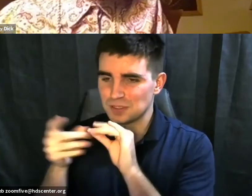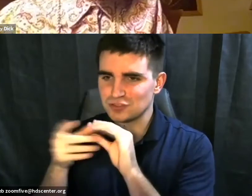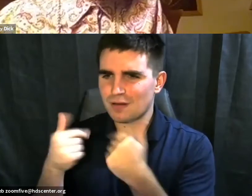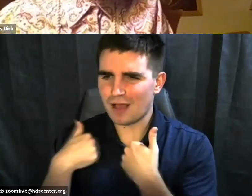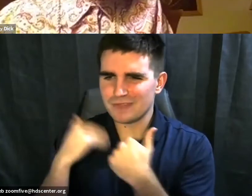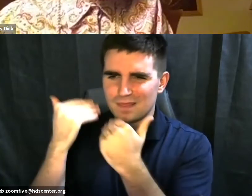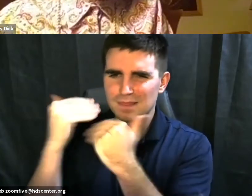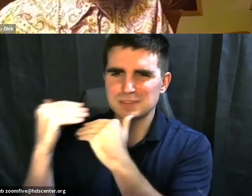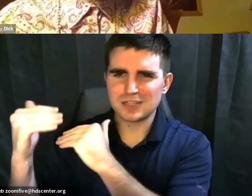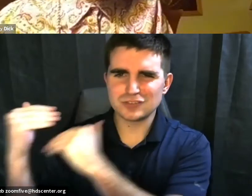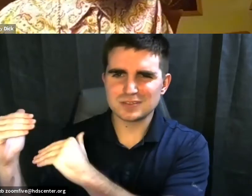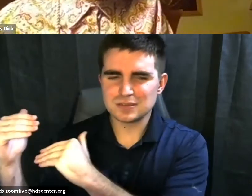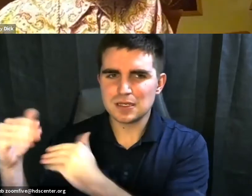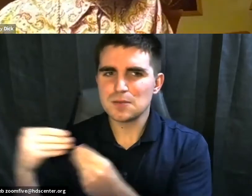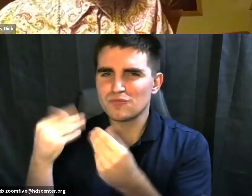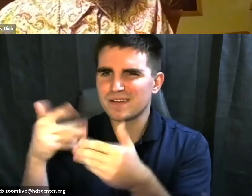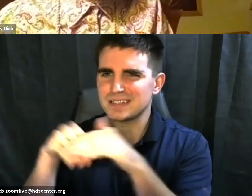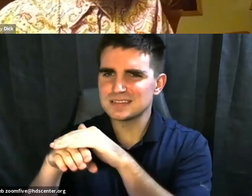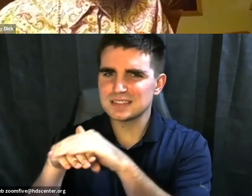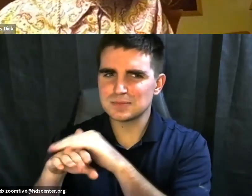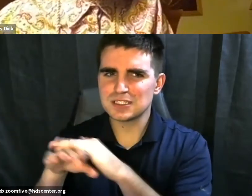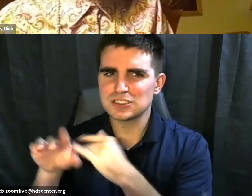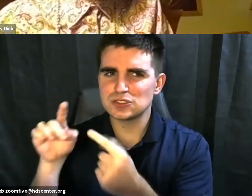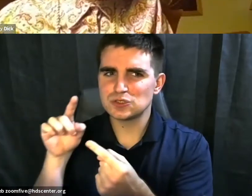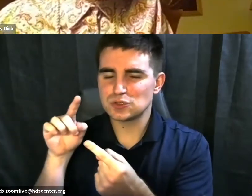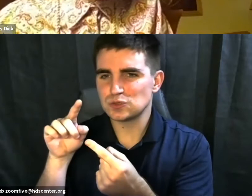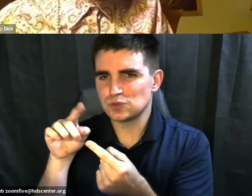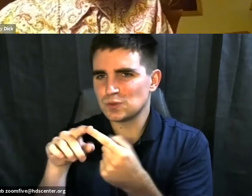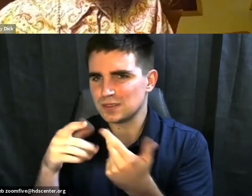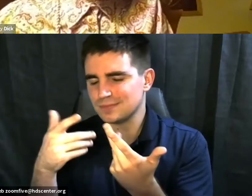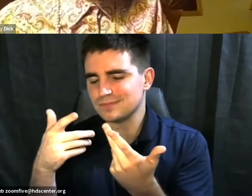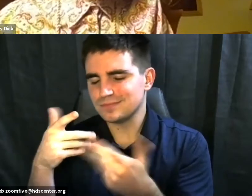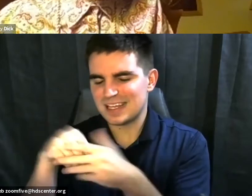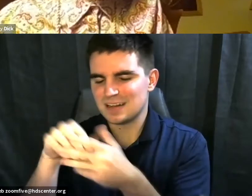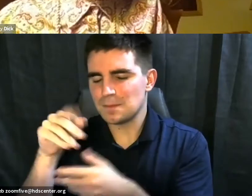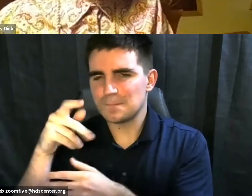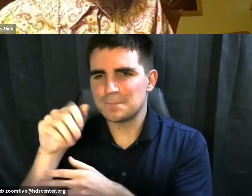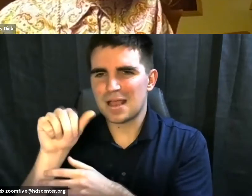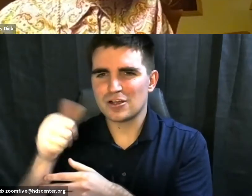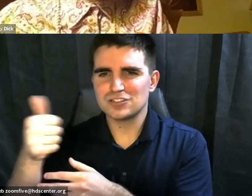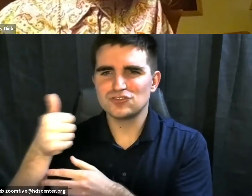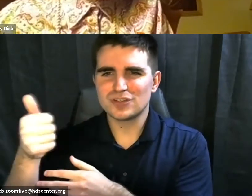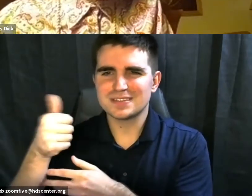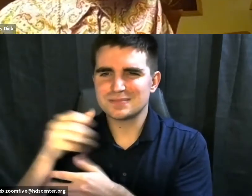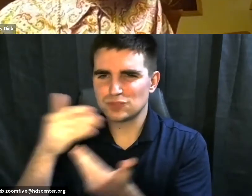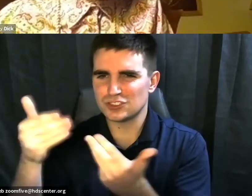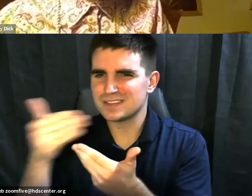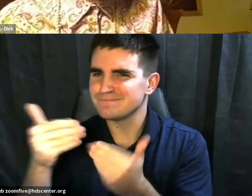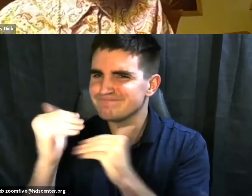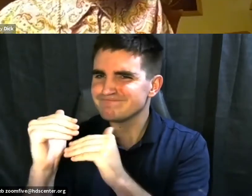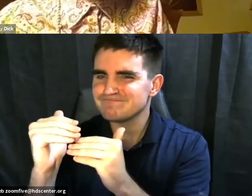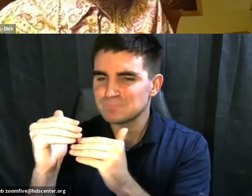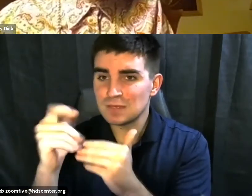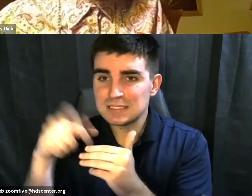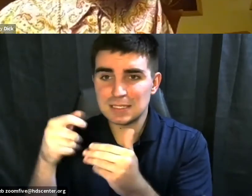limitations to just providing accessibility to it via the paratransit service. It needed to be expanded to buses